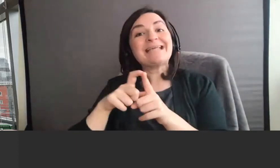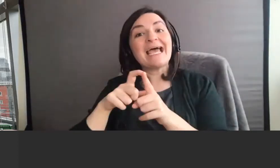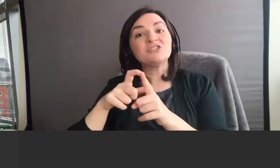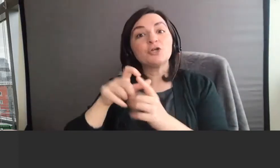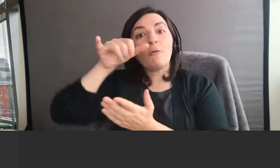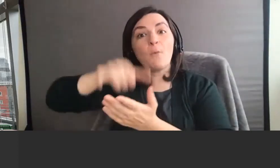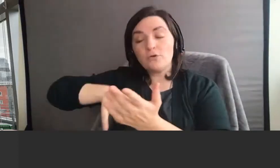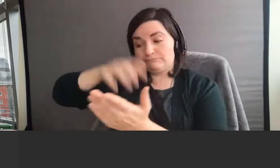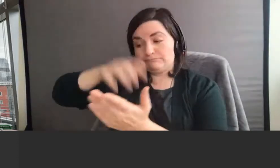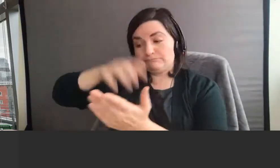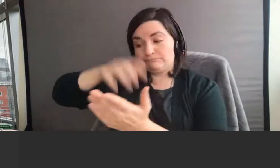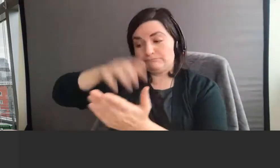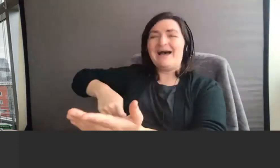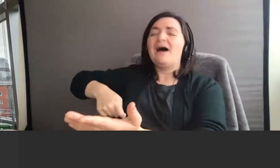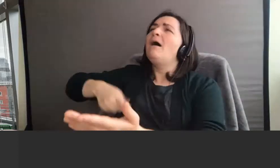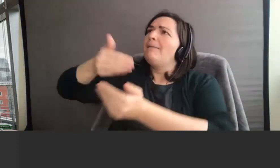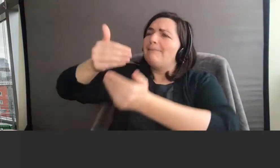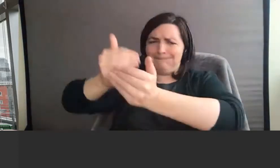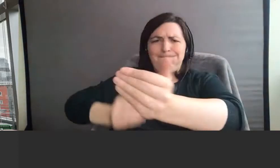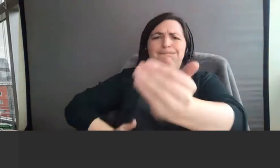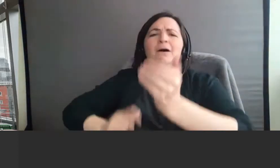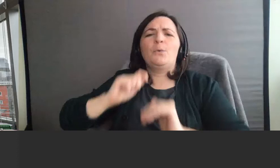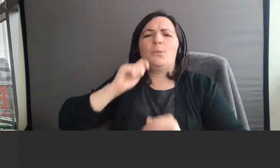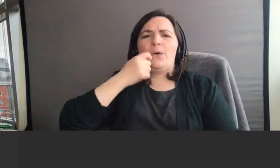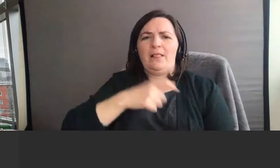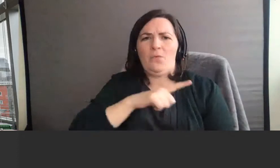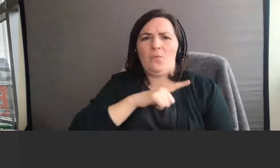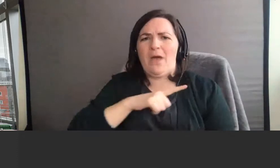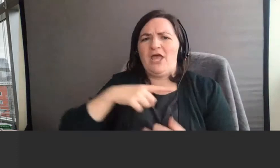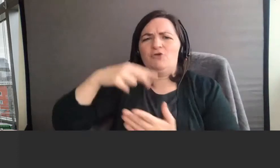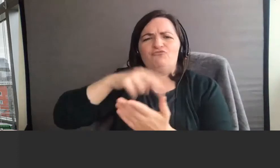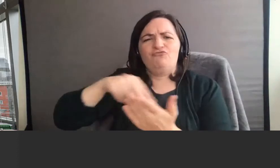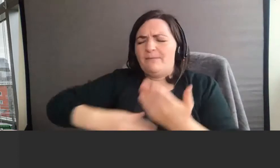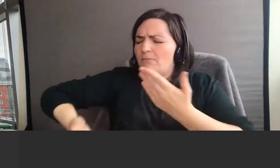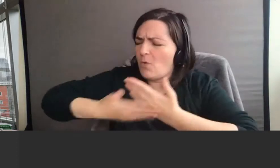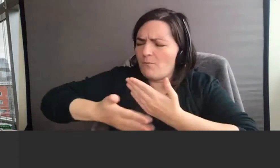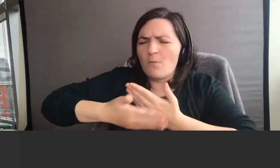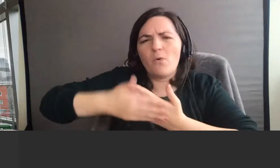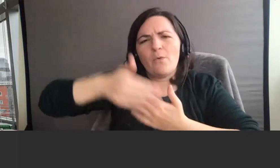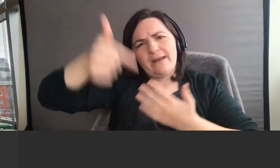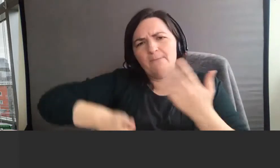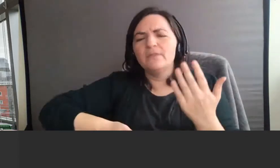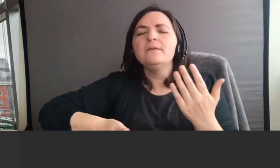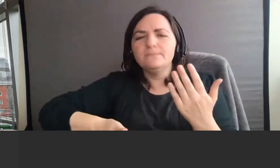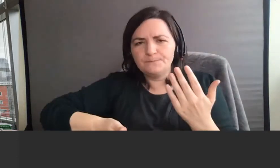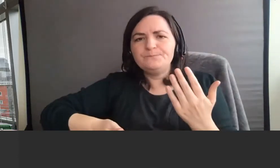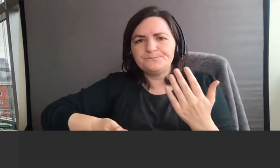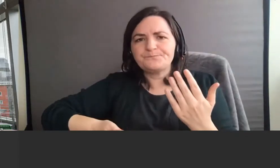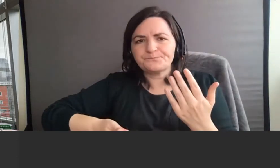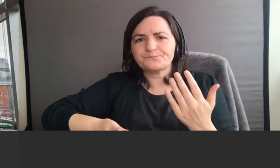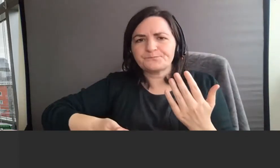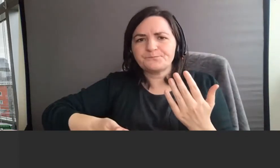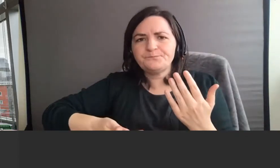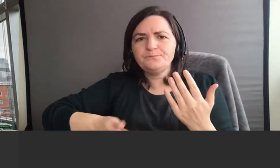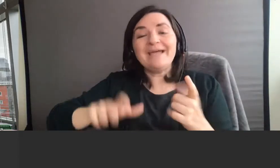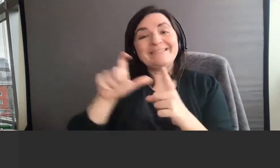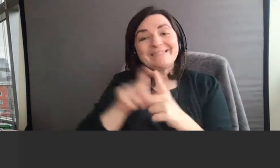more references. Your reading will have expanded hugely. So for the